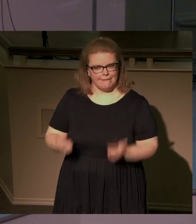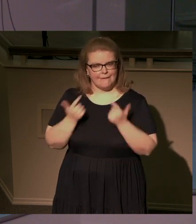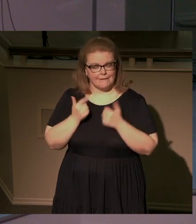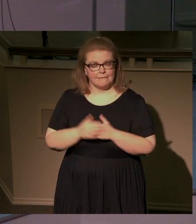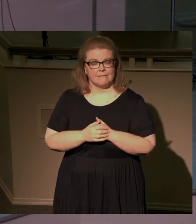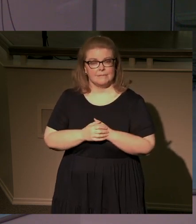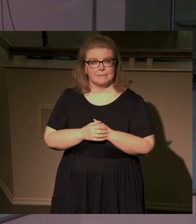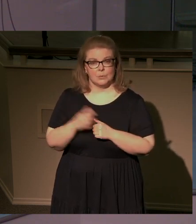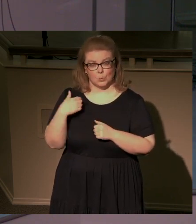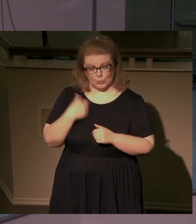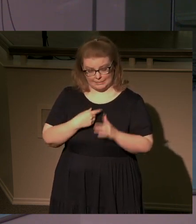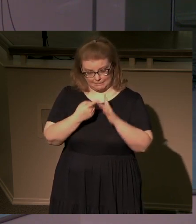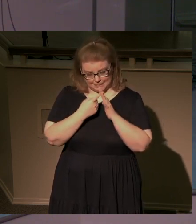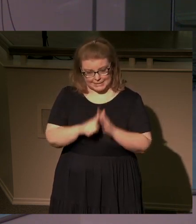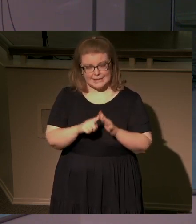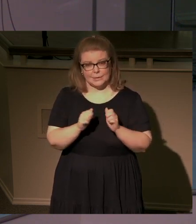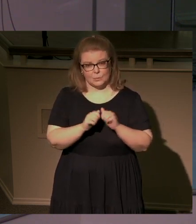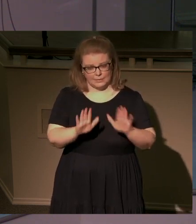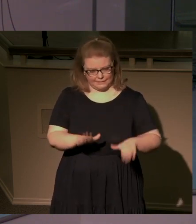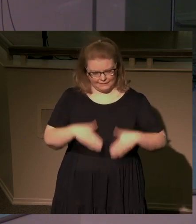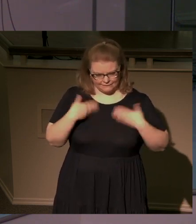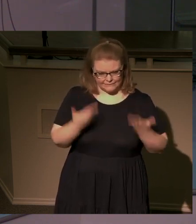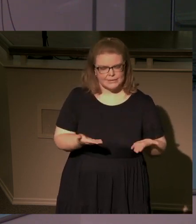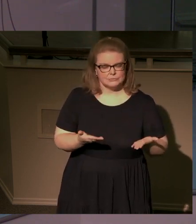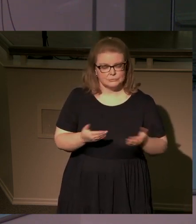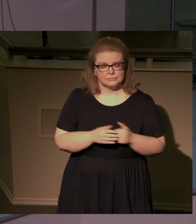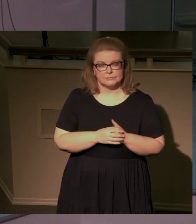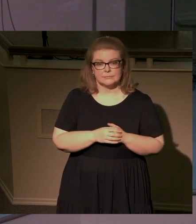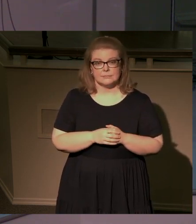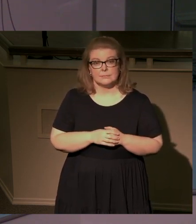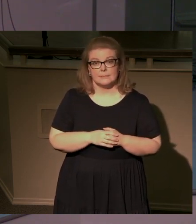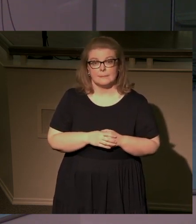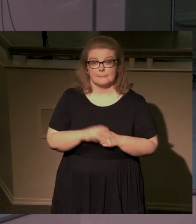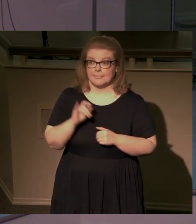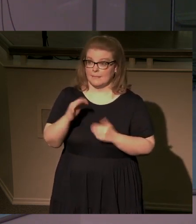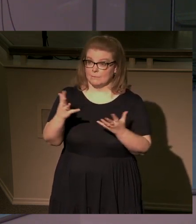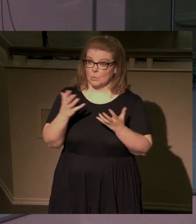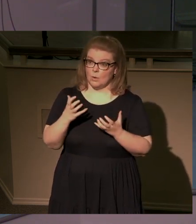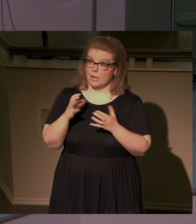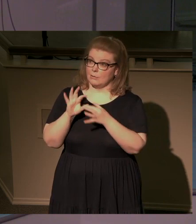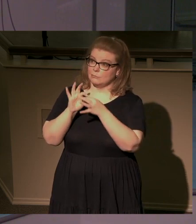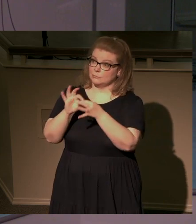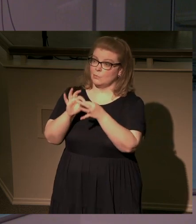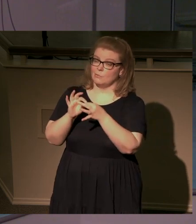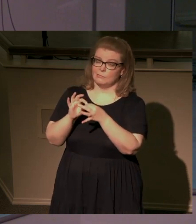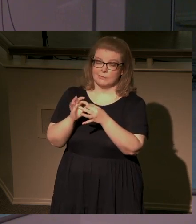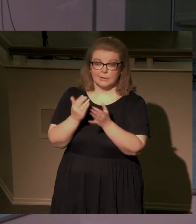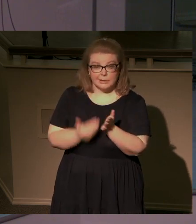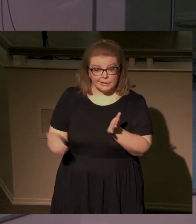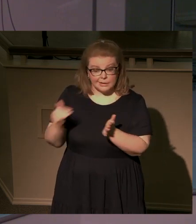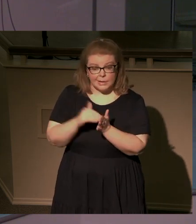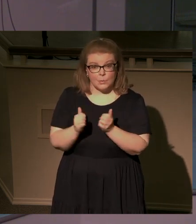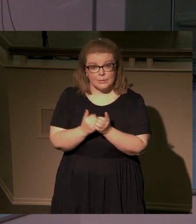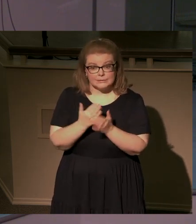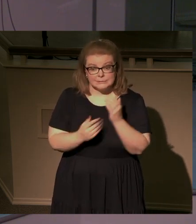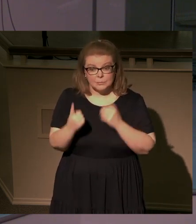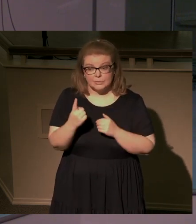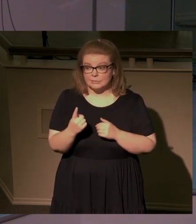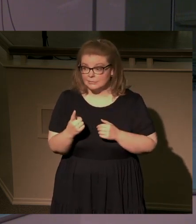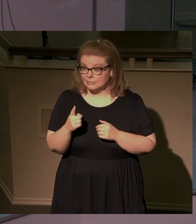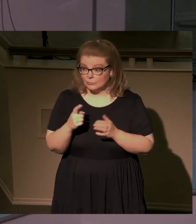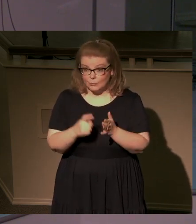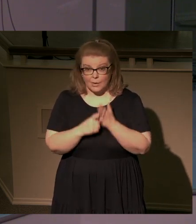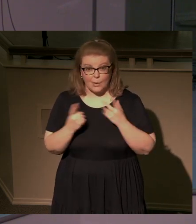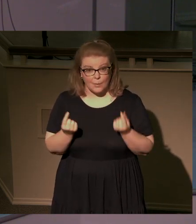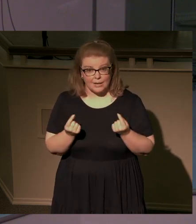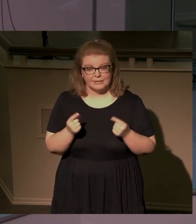We begin with confession. Listen, if you want a restored relationship with somebody, you know what it's going to take? It's